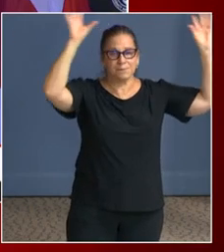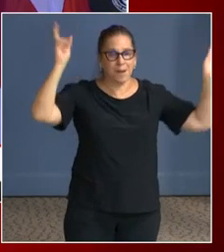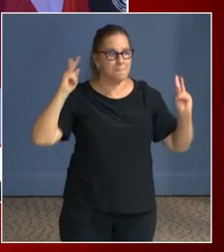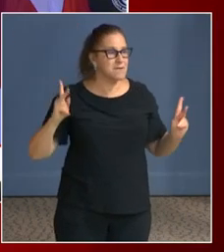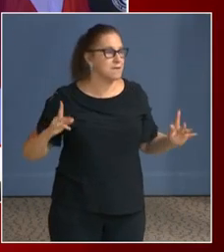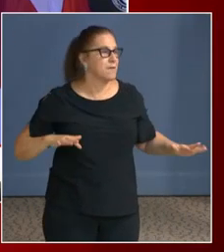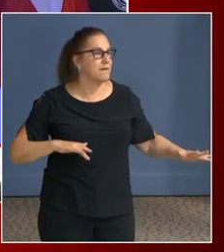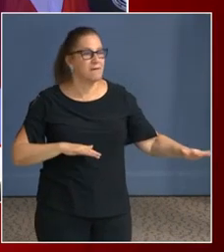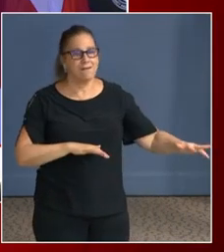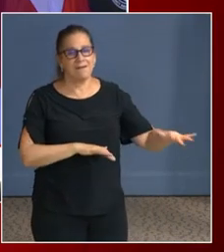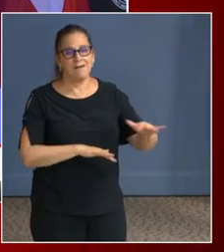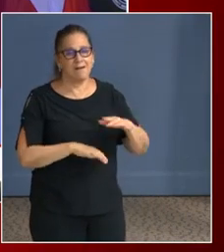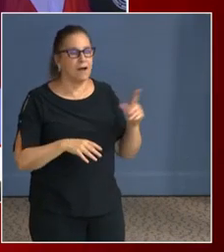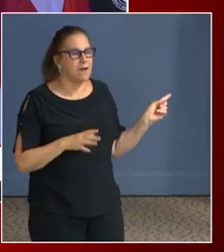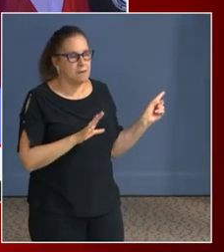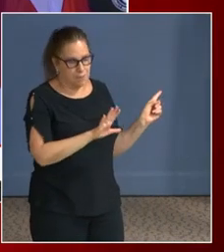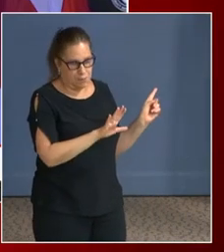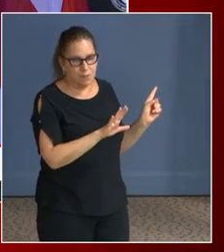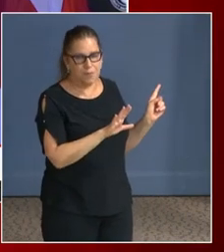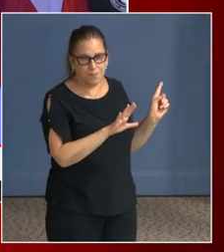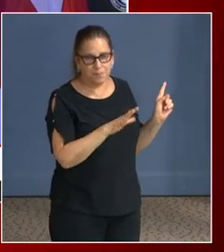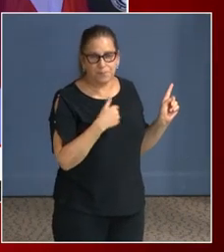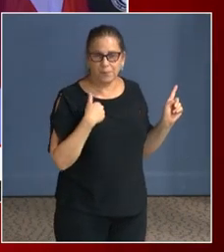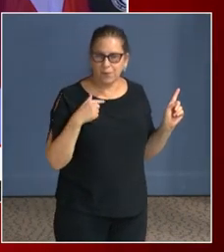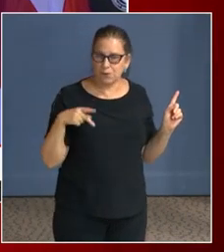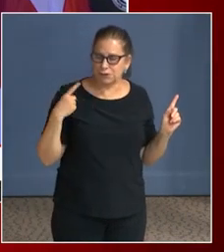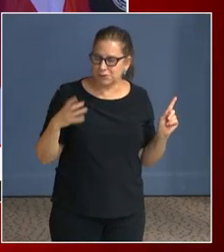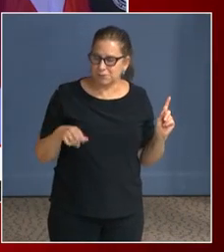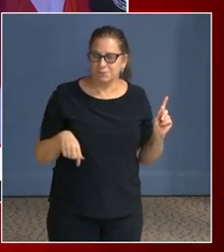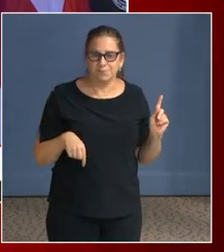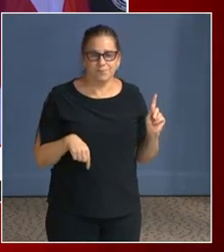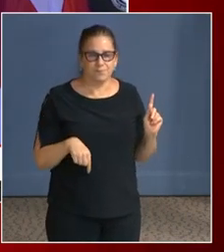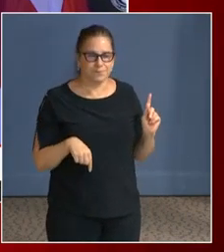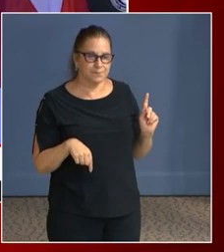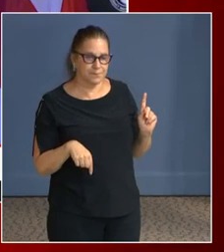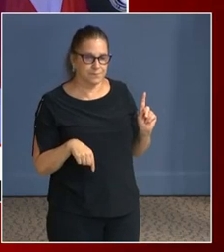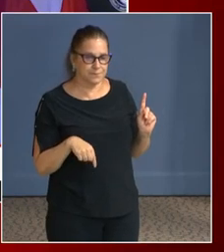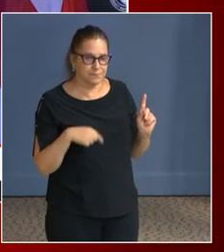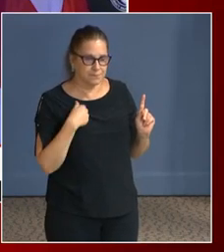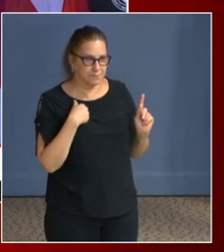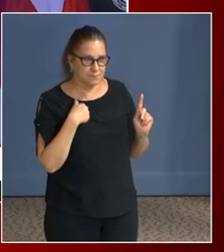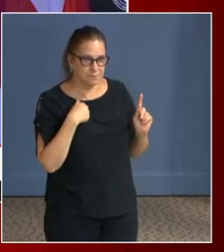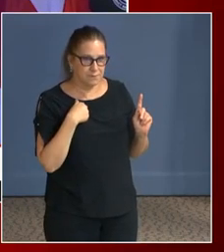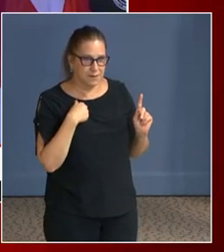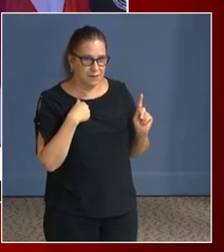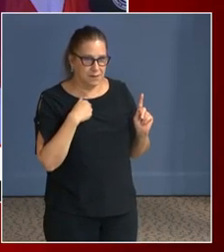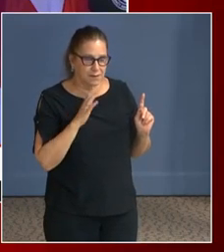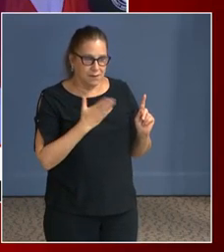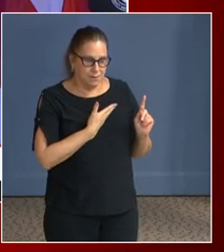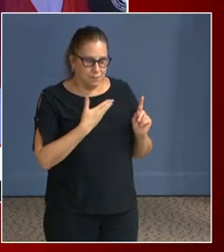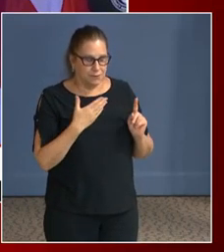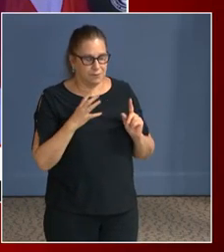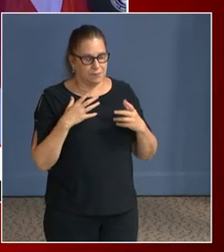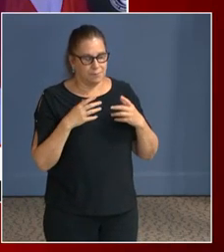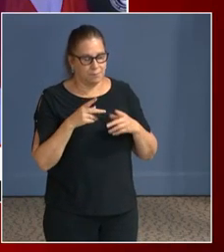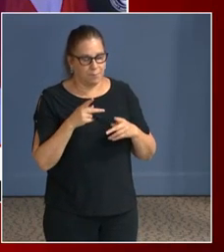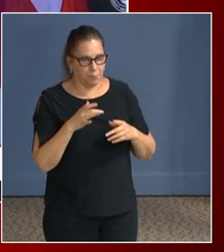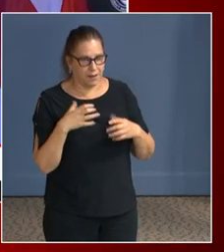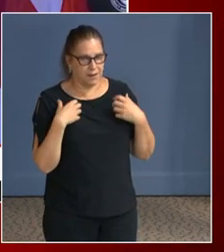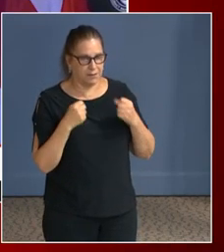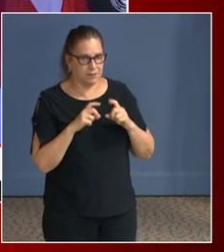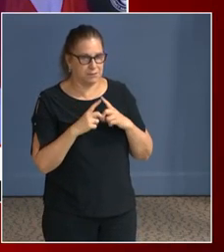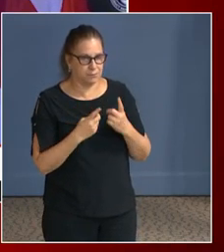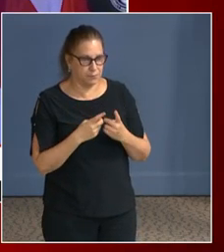DC? Well, we think that we're following our health department's advice to be